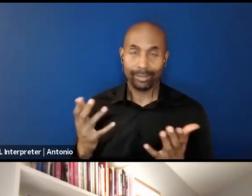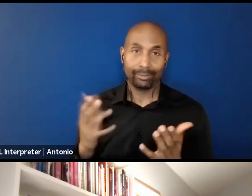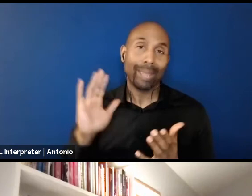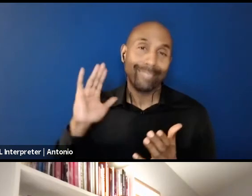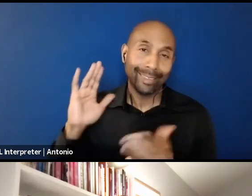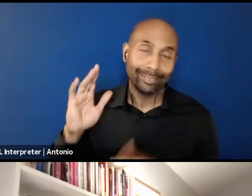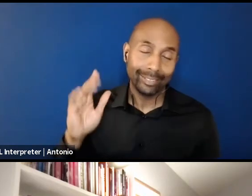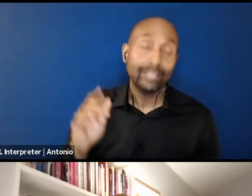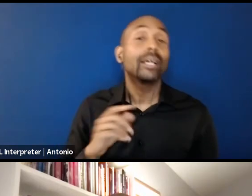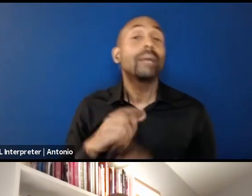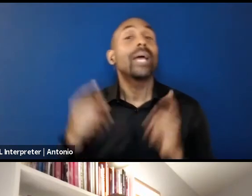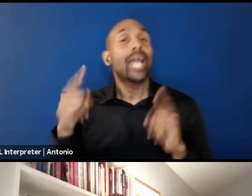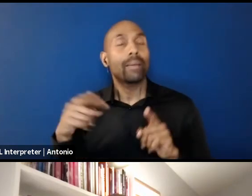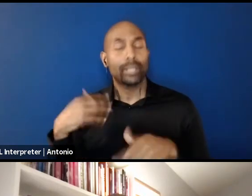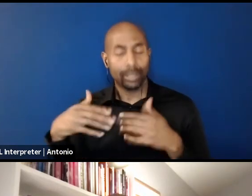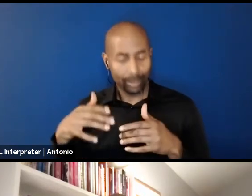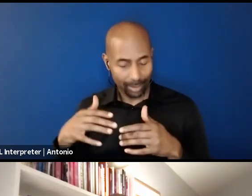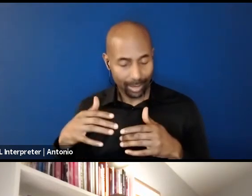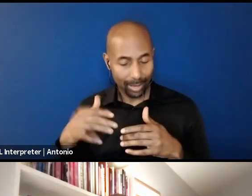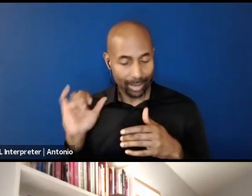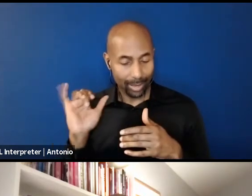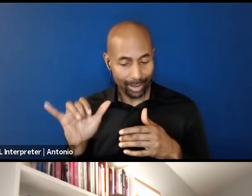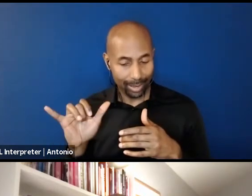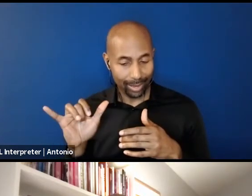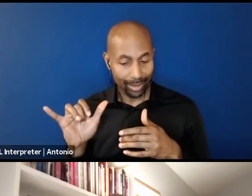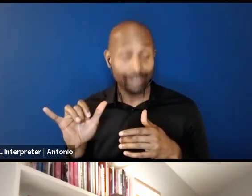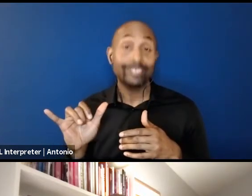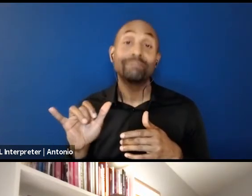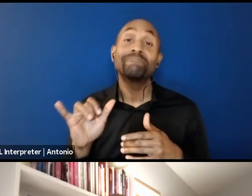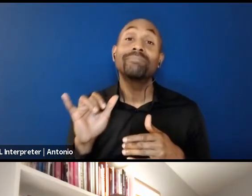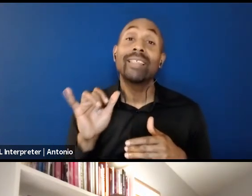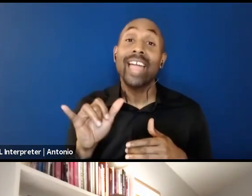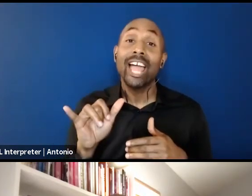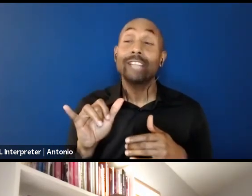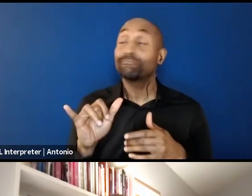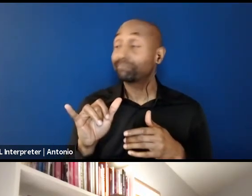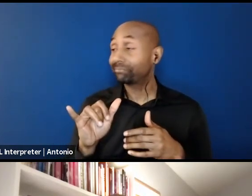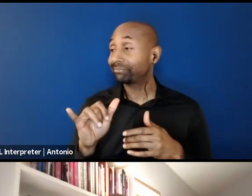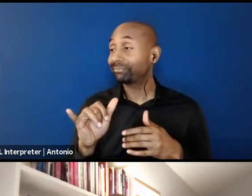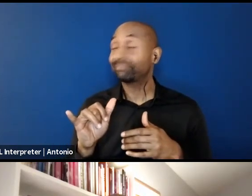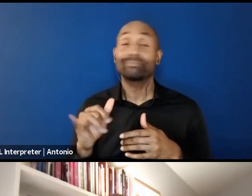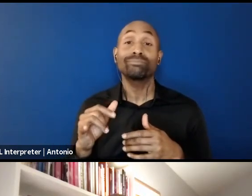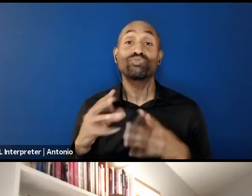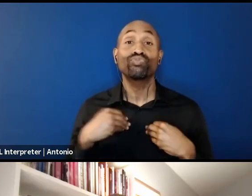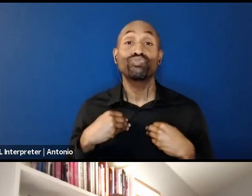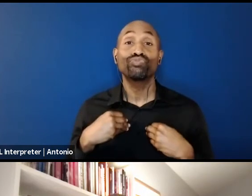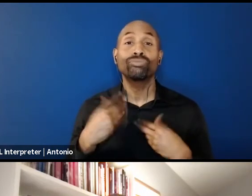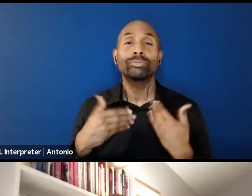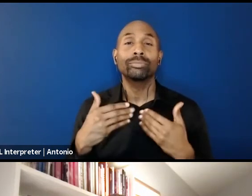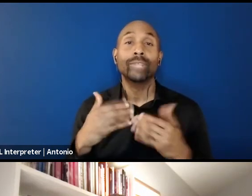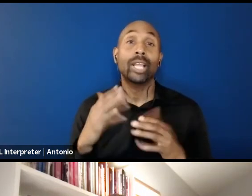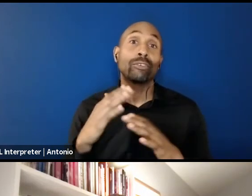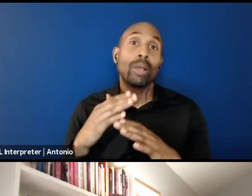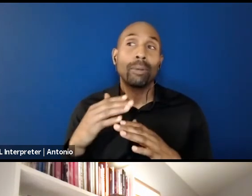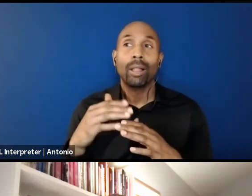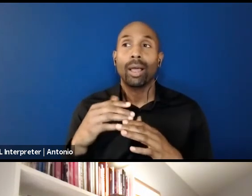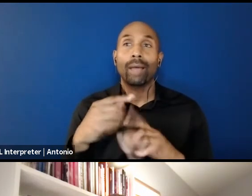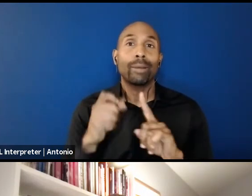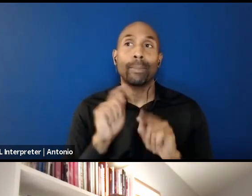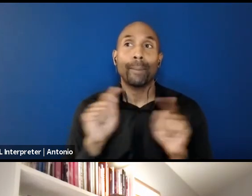I found out, and it's kept me in trouble, you know, ever since. you know, from this day, from that day